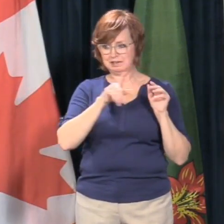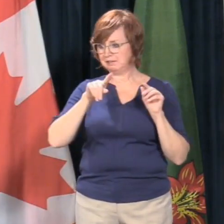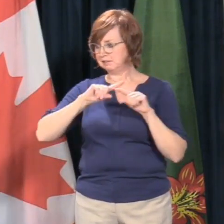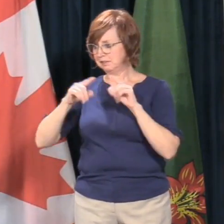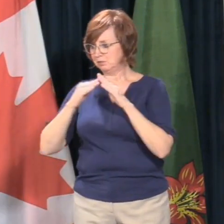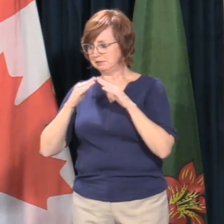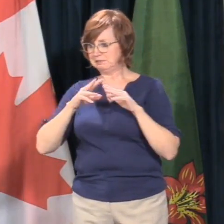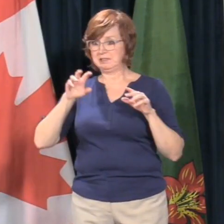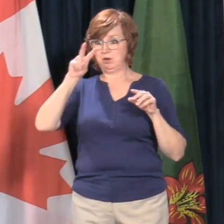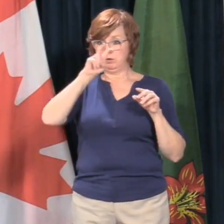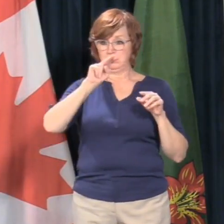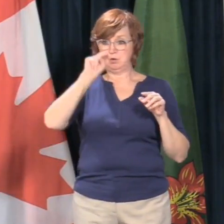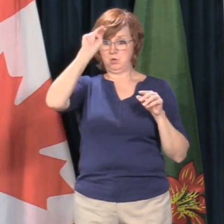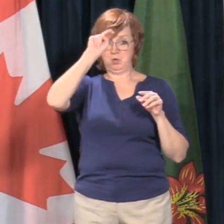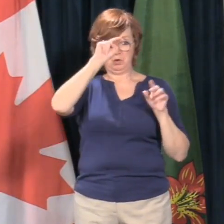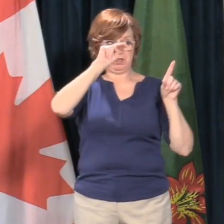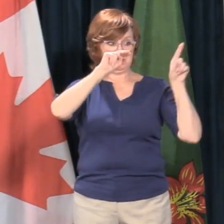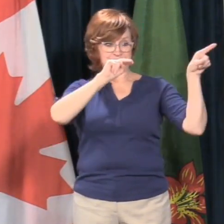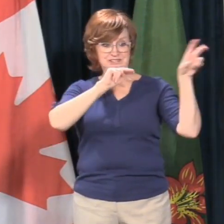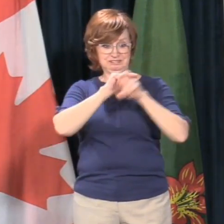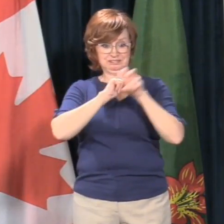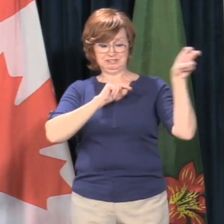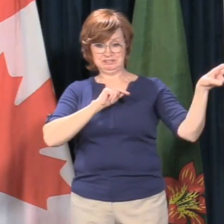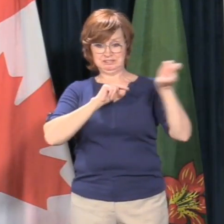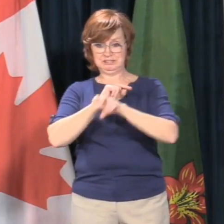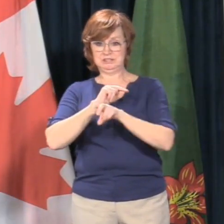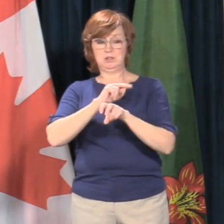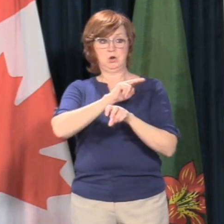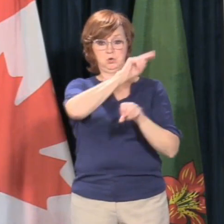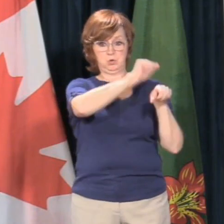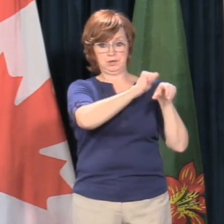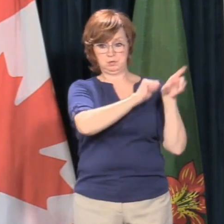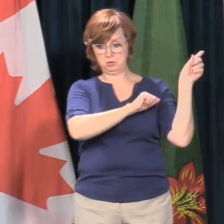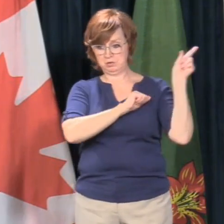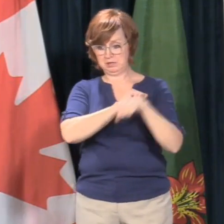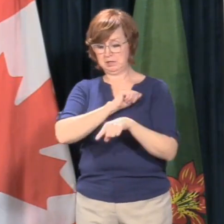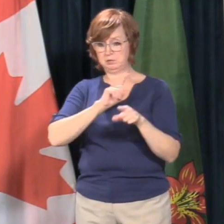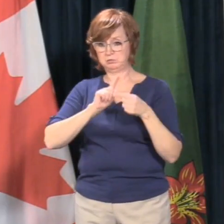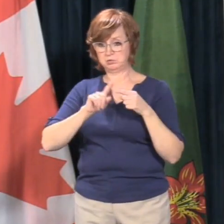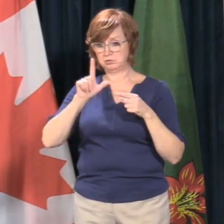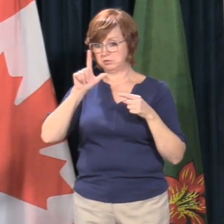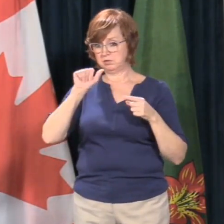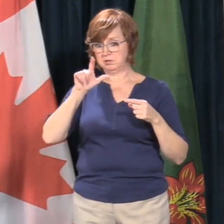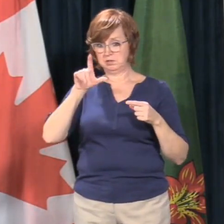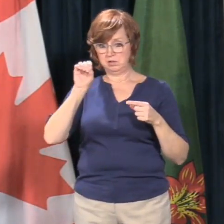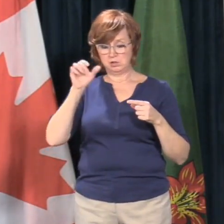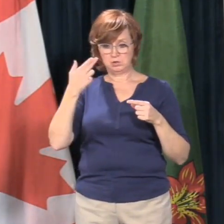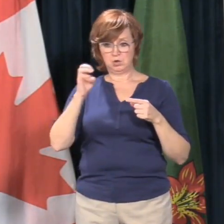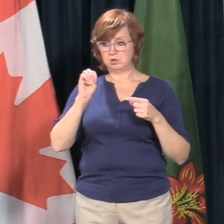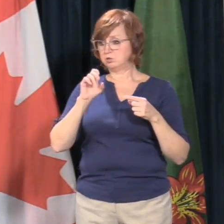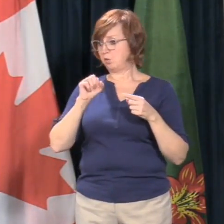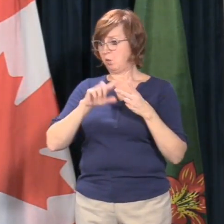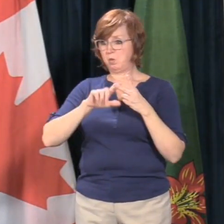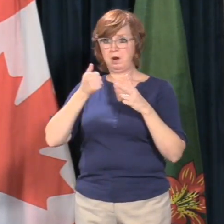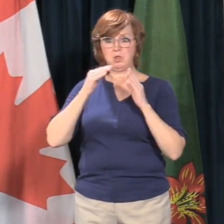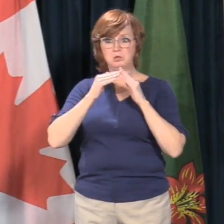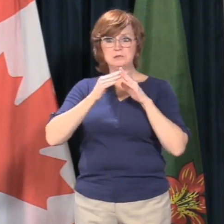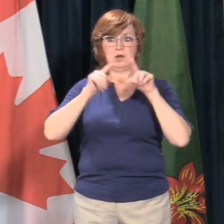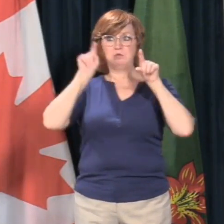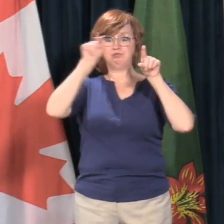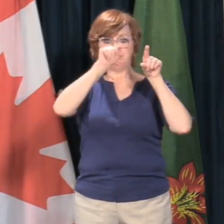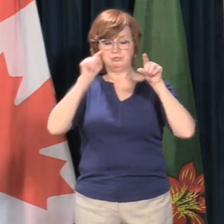the northern Alberta and La Loche or the northern communities. Also